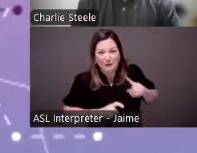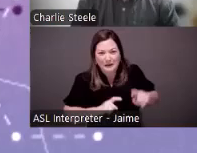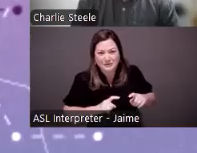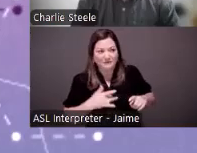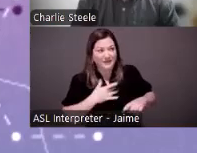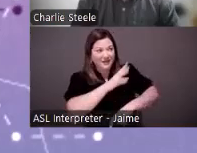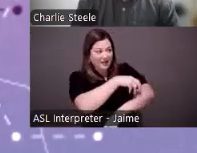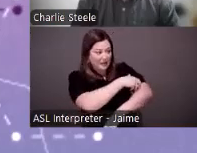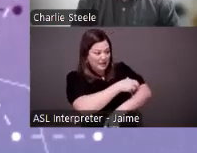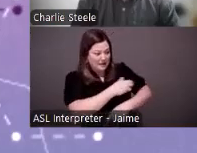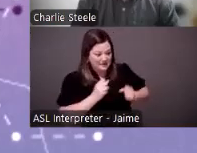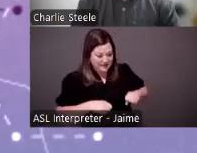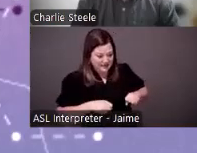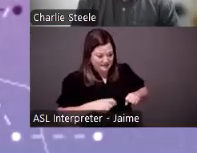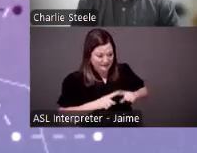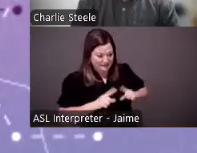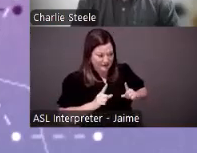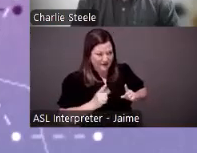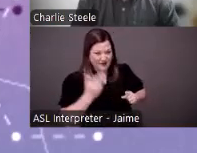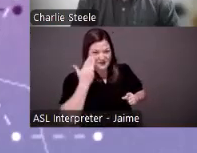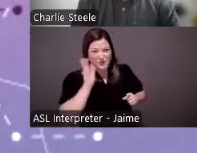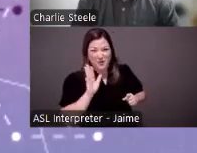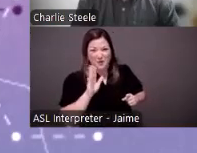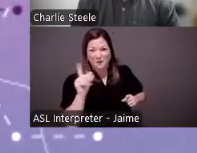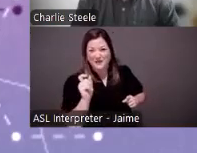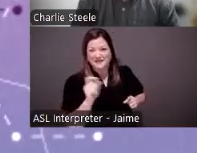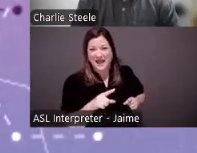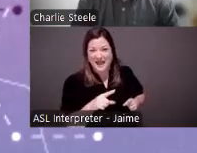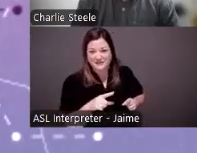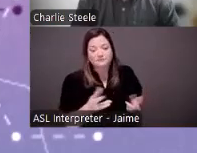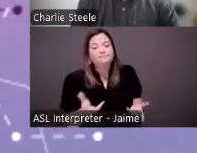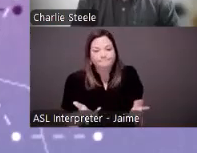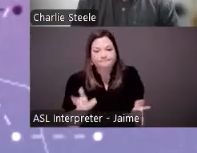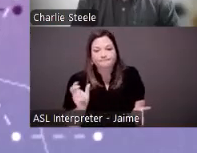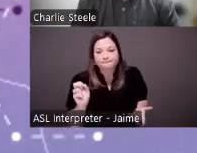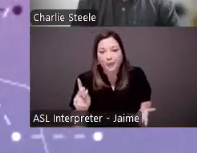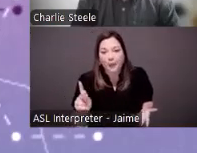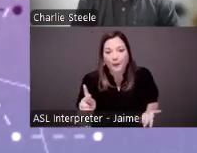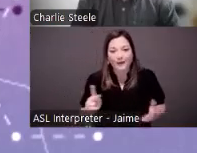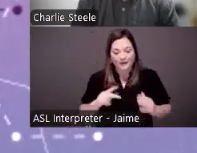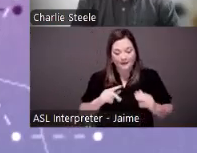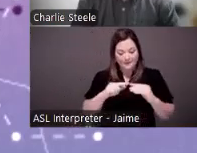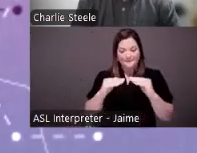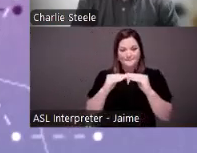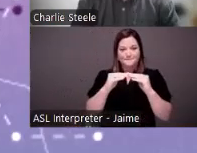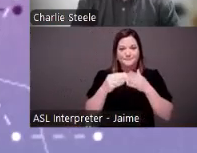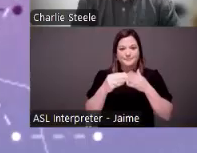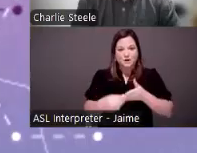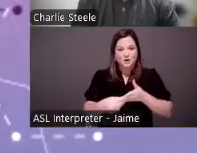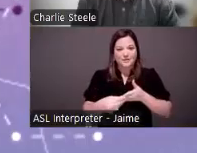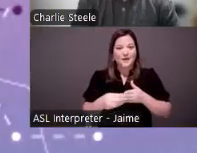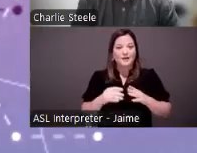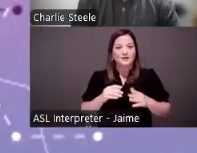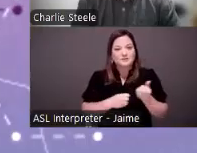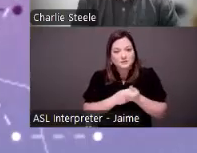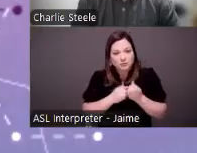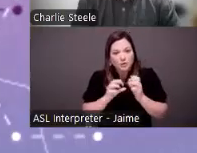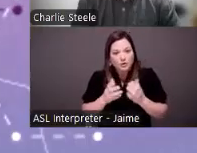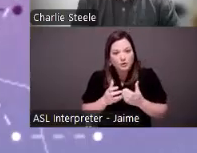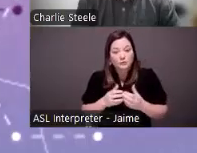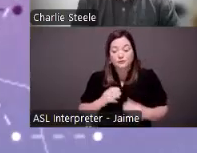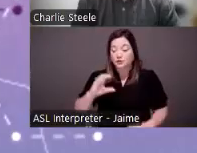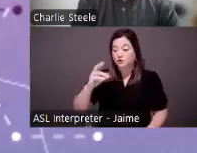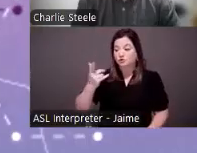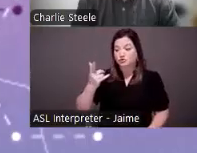empowered and not know what to ask, and that's totally okay. But when you have patient-led peer support groups, when you have people like Charlie who go and talk